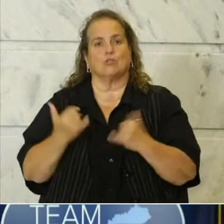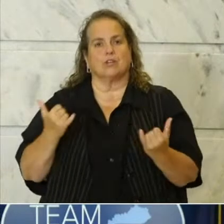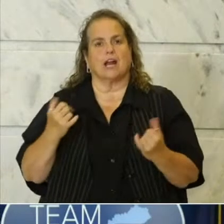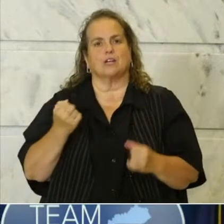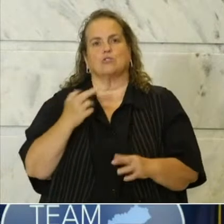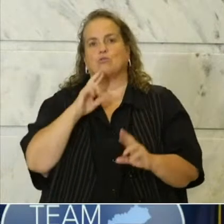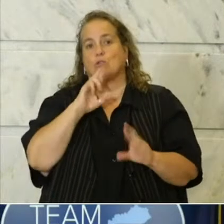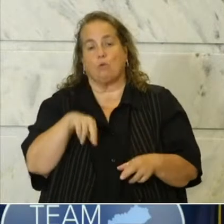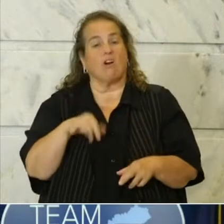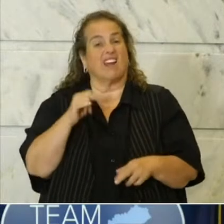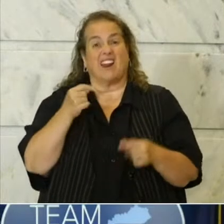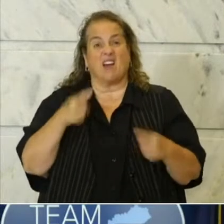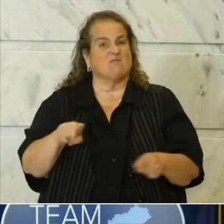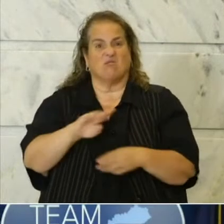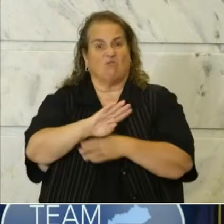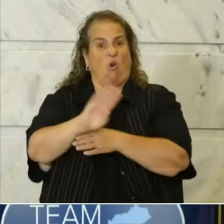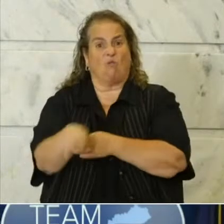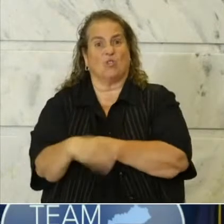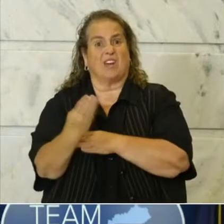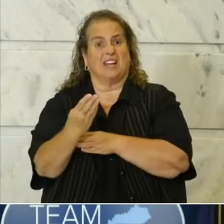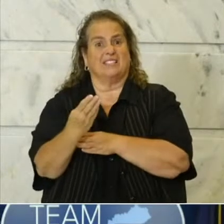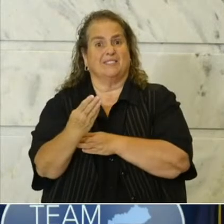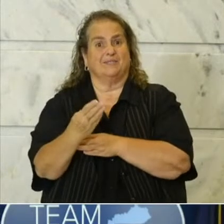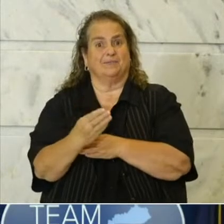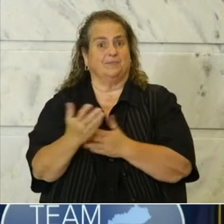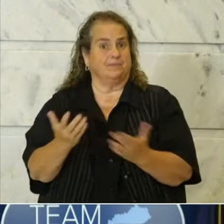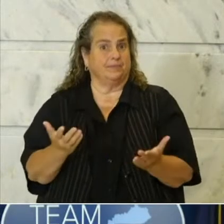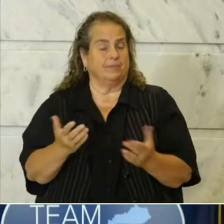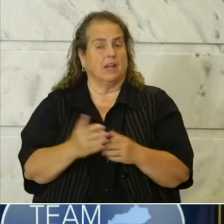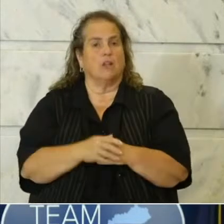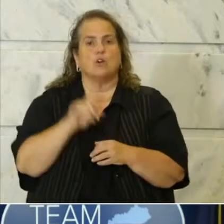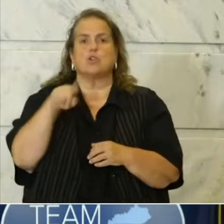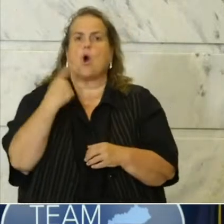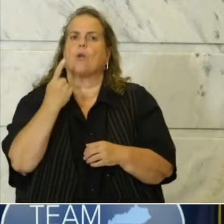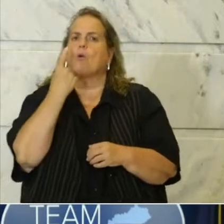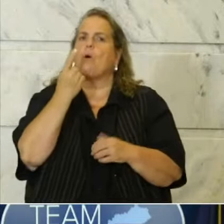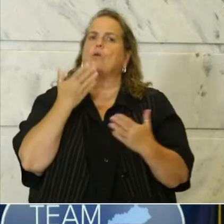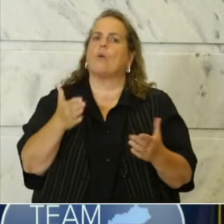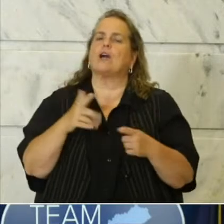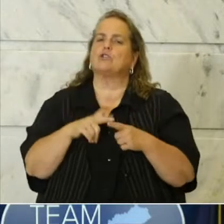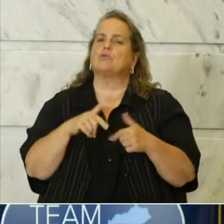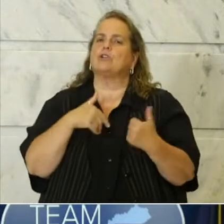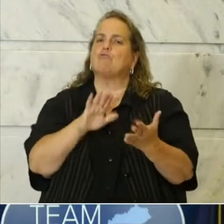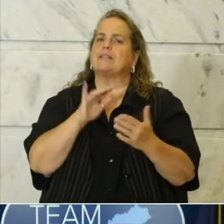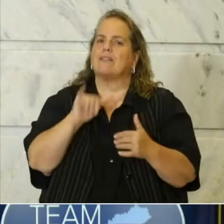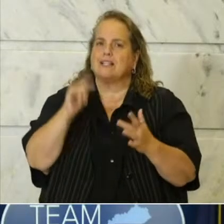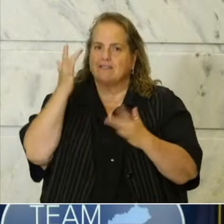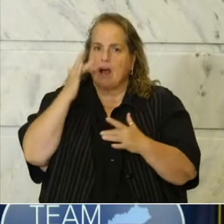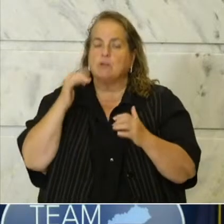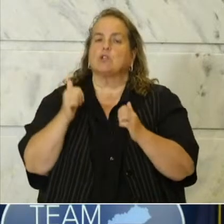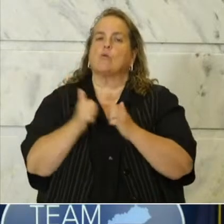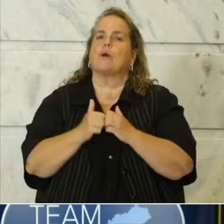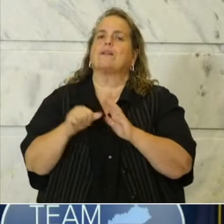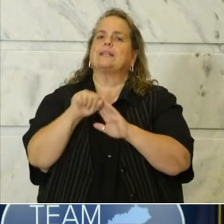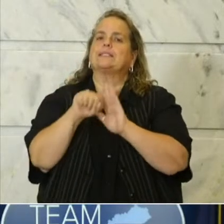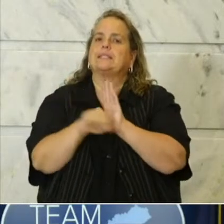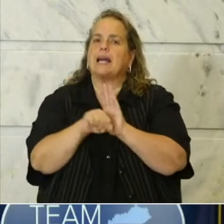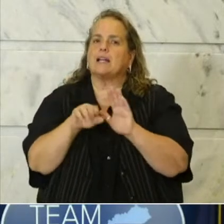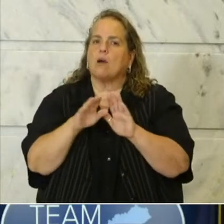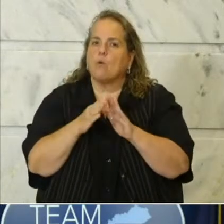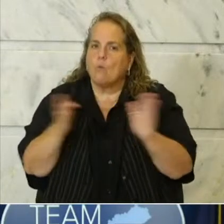happened almost overnight. There is only one way to address this virus, and that's with statewide